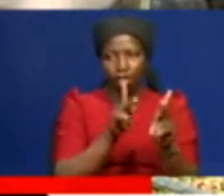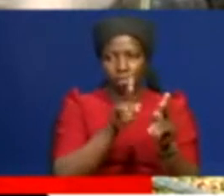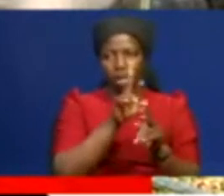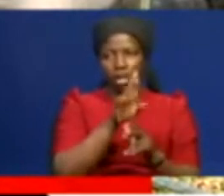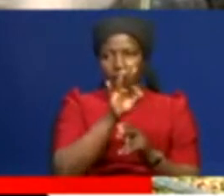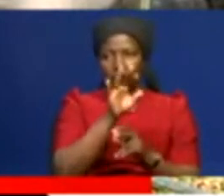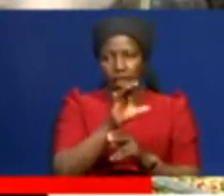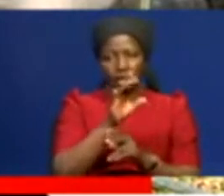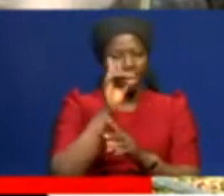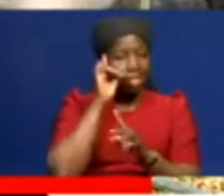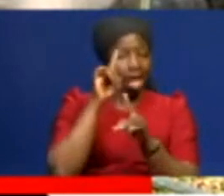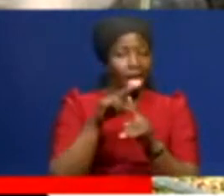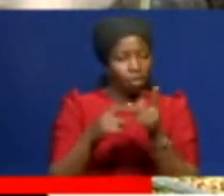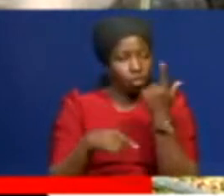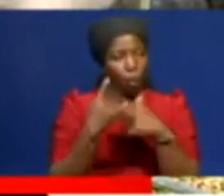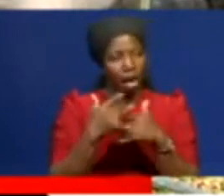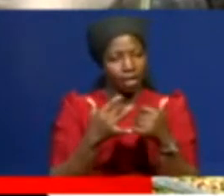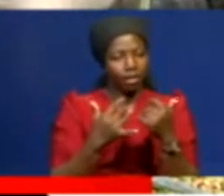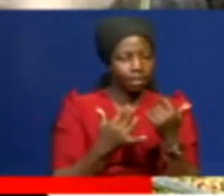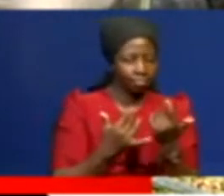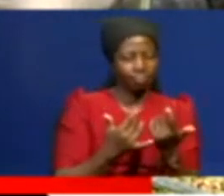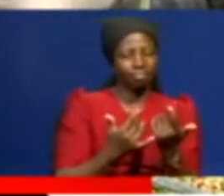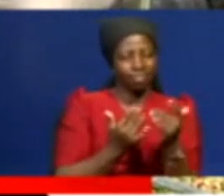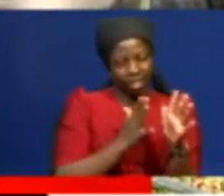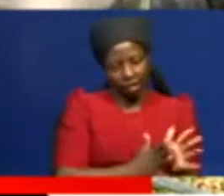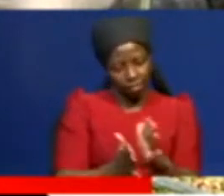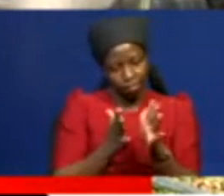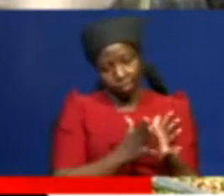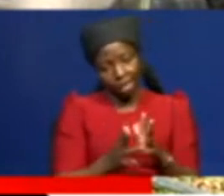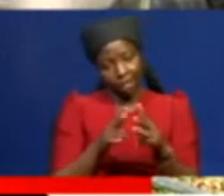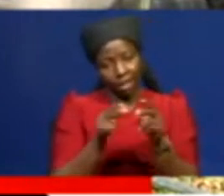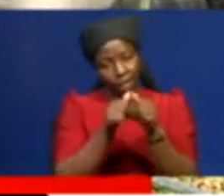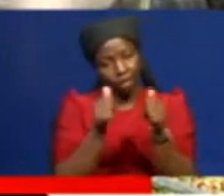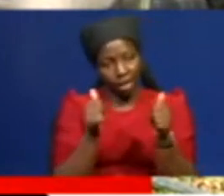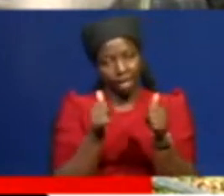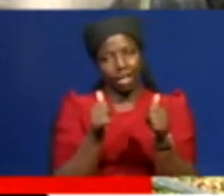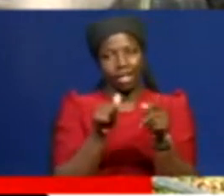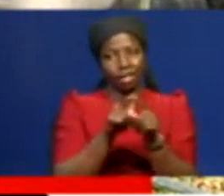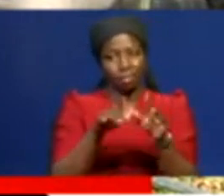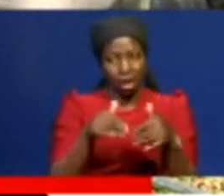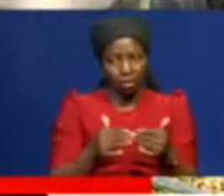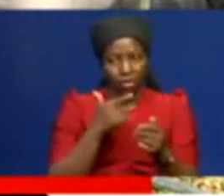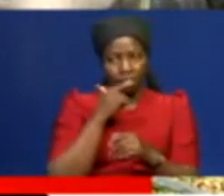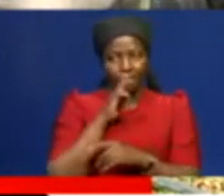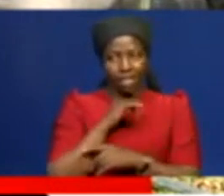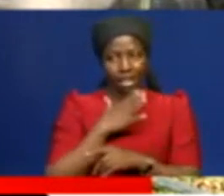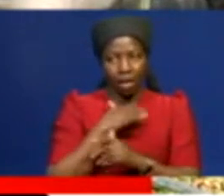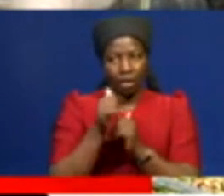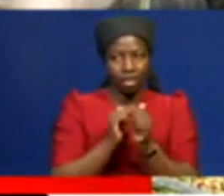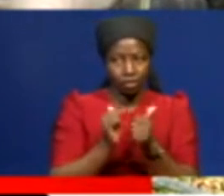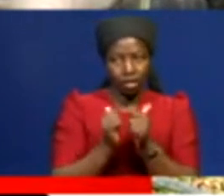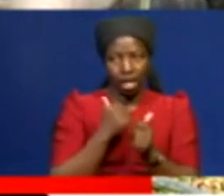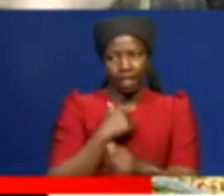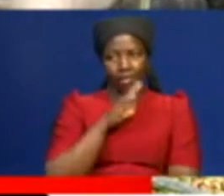contenders. They've been preparing pretty well, because as you said, our sponsors have been